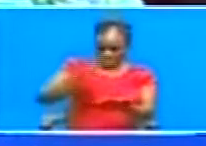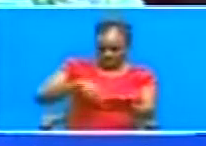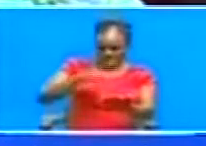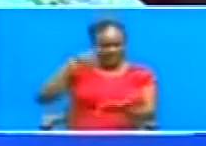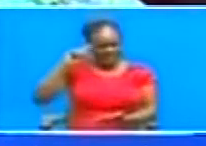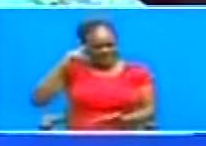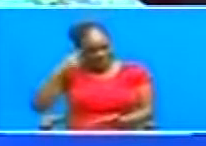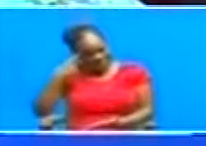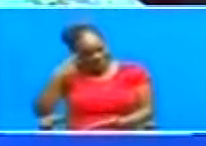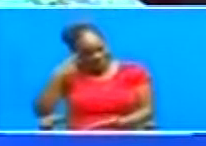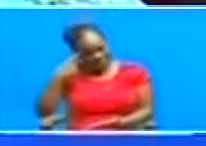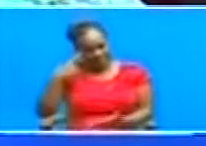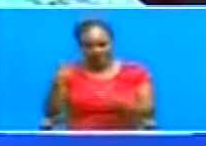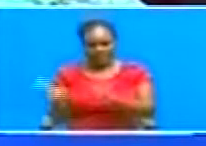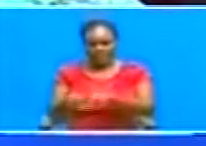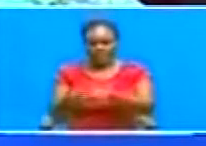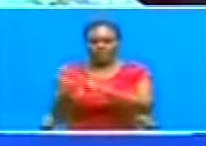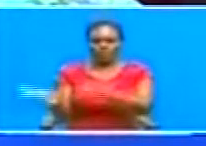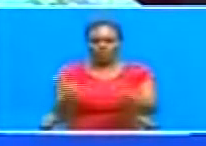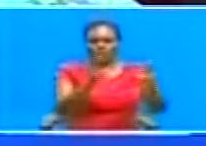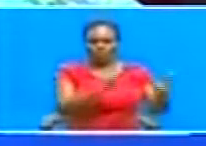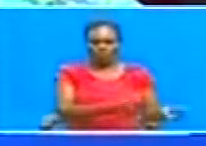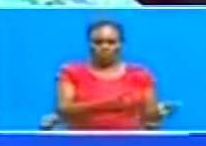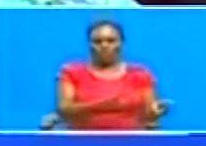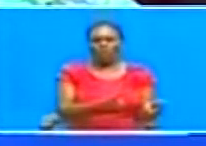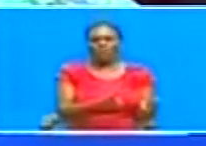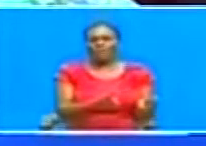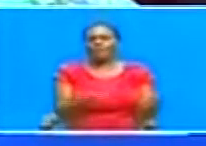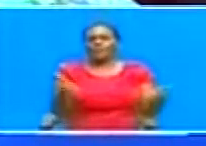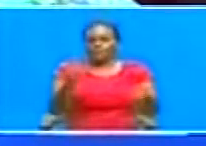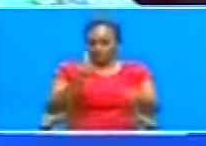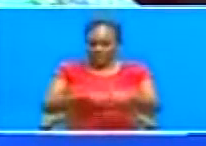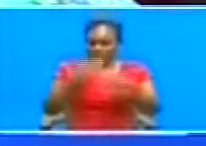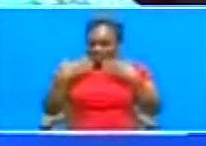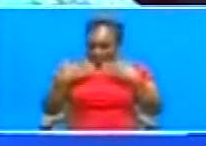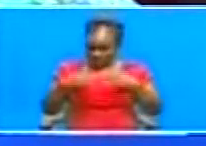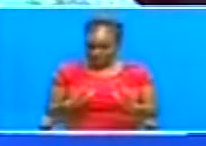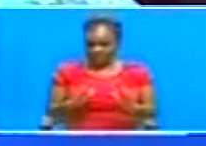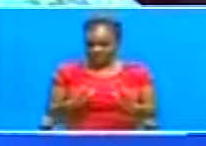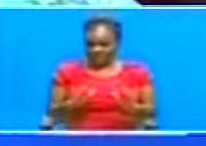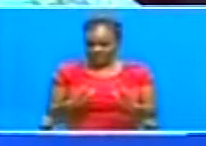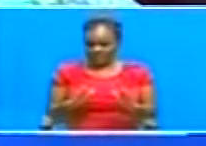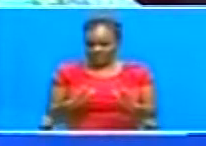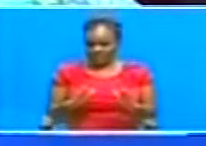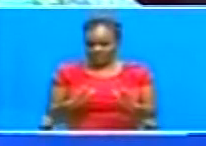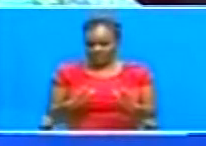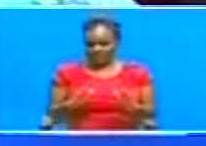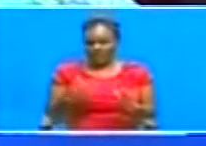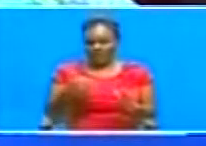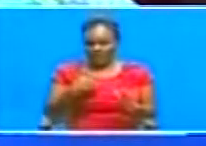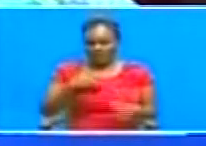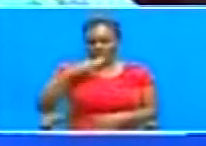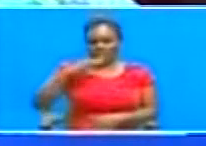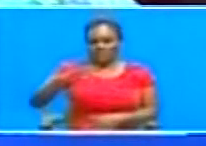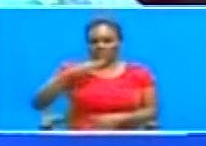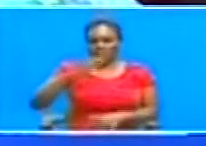thought. As his custom, he will apply his mind, and once he's done that, he will make a statement